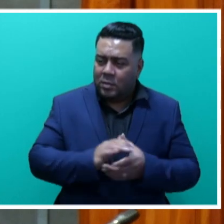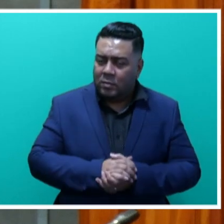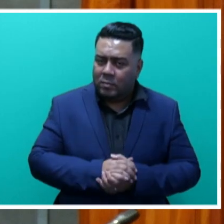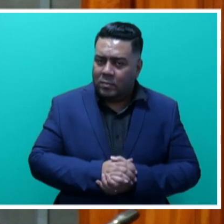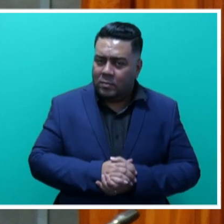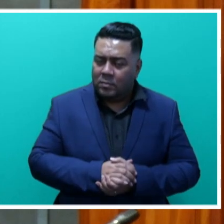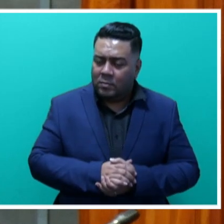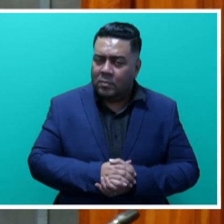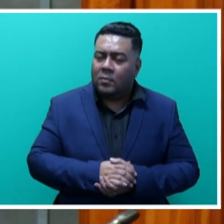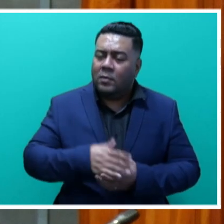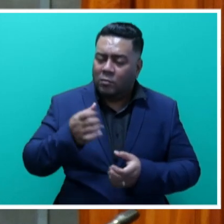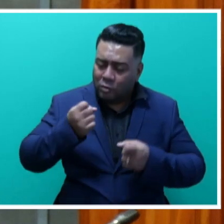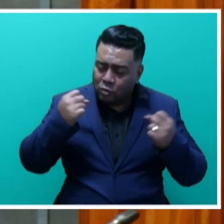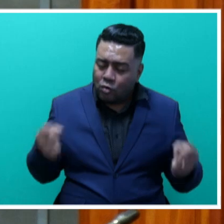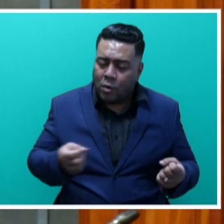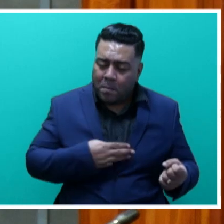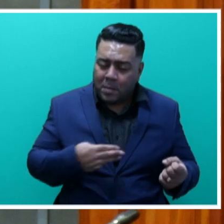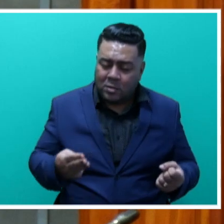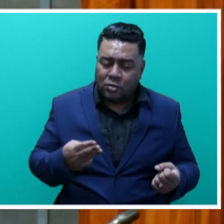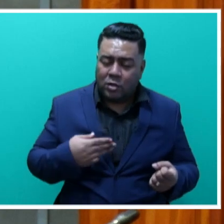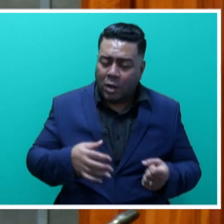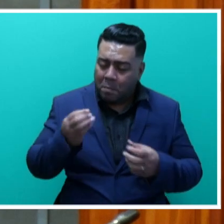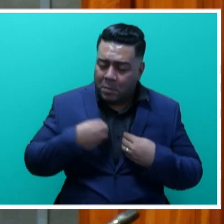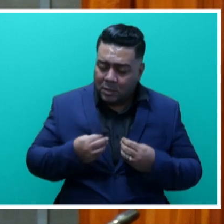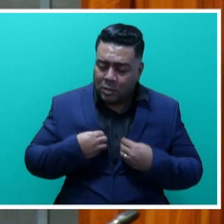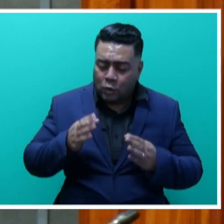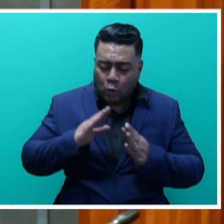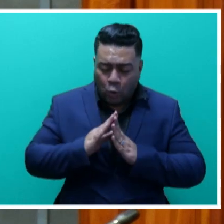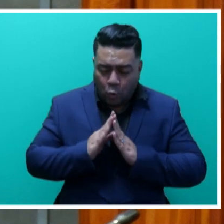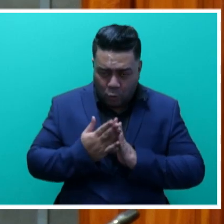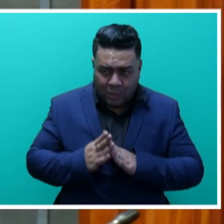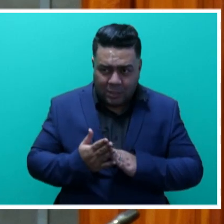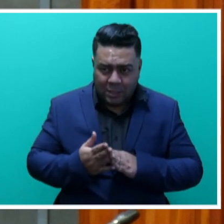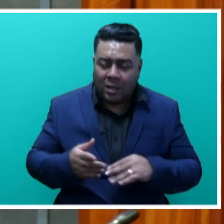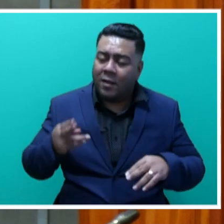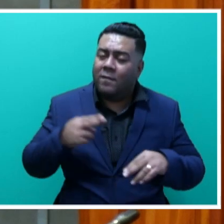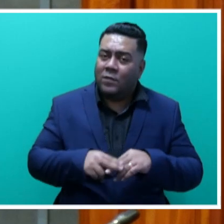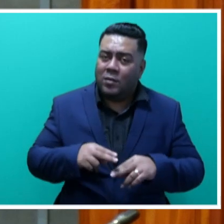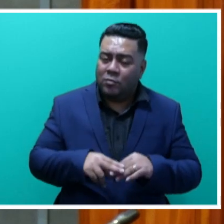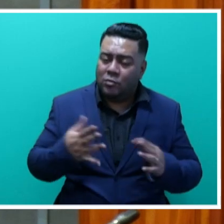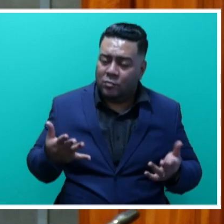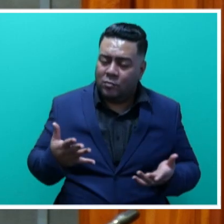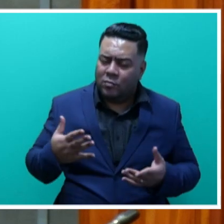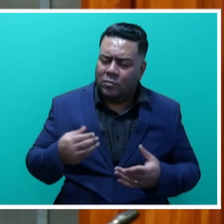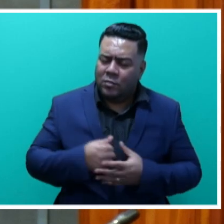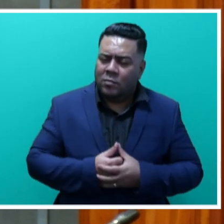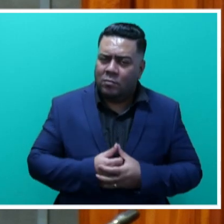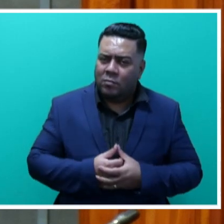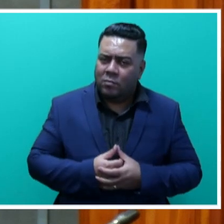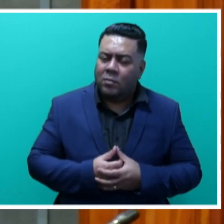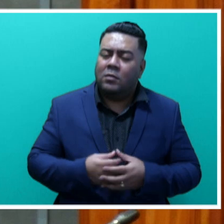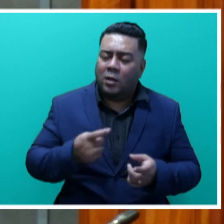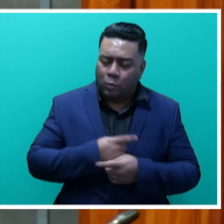and has sent a strong message to our investors and our business community that Fiji remains a vibrant democratic nation that